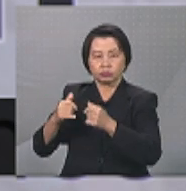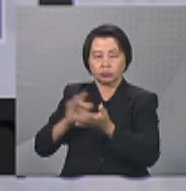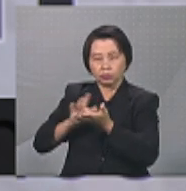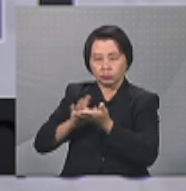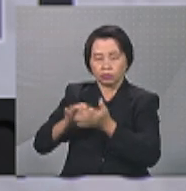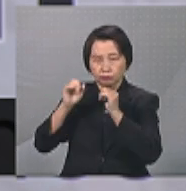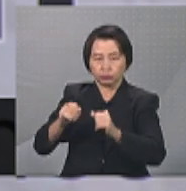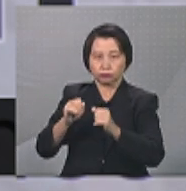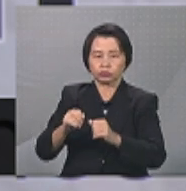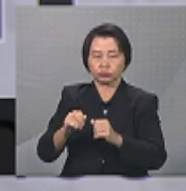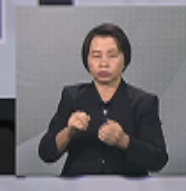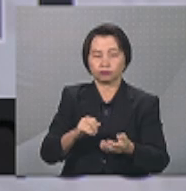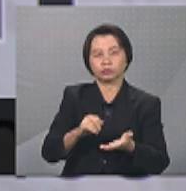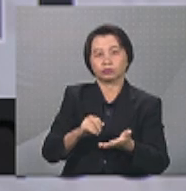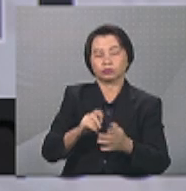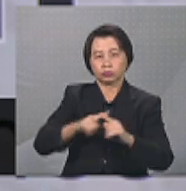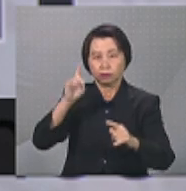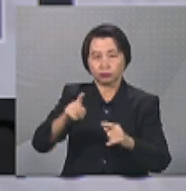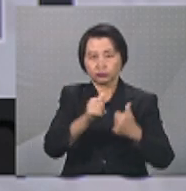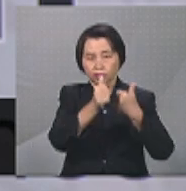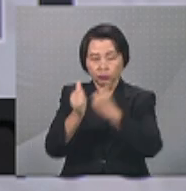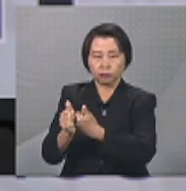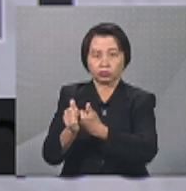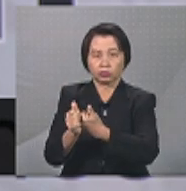we can actually proceed, but it has to follow